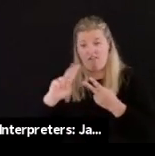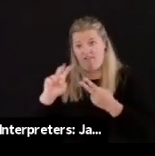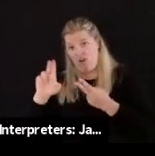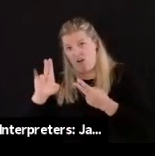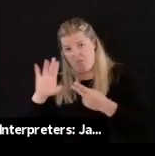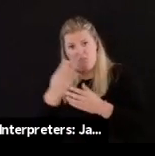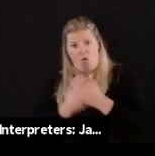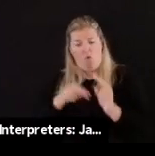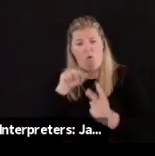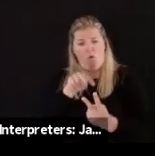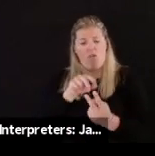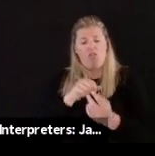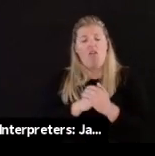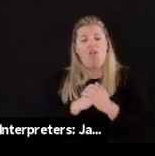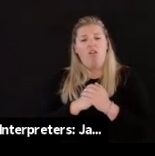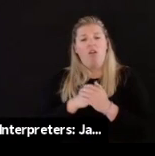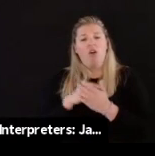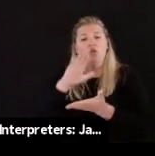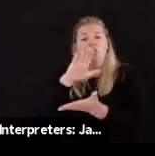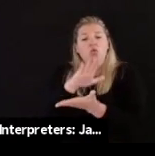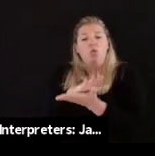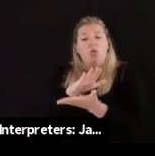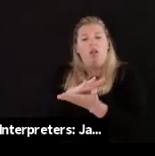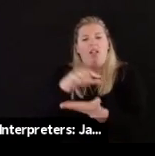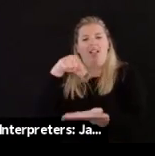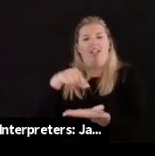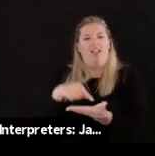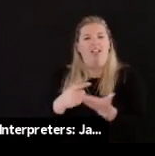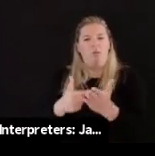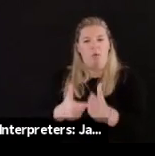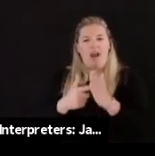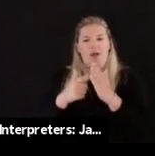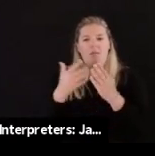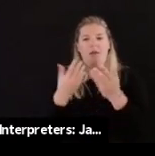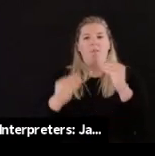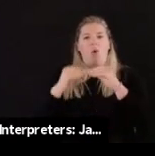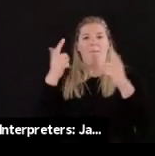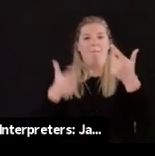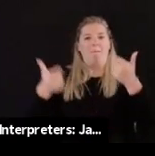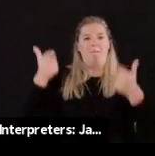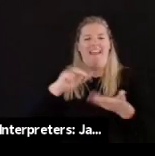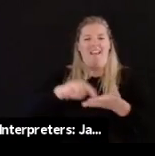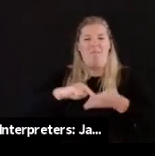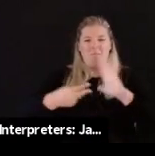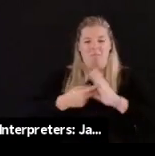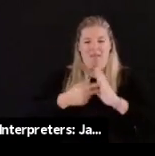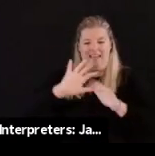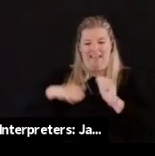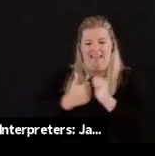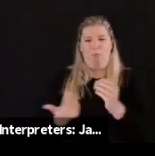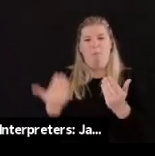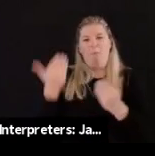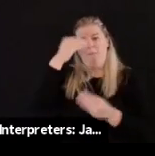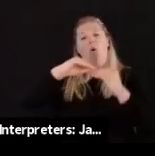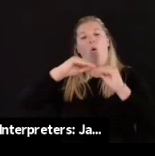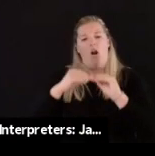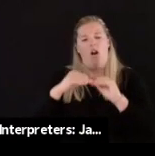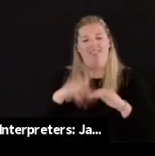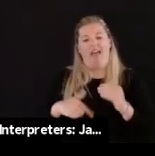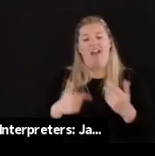School has to be bigger. It has to mean more than I teach my